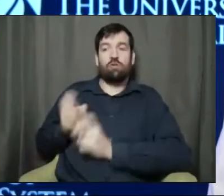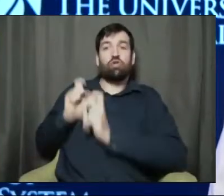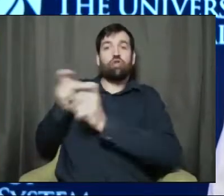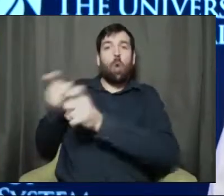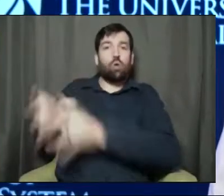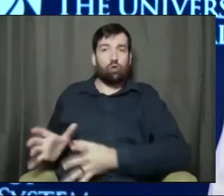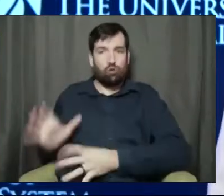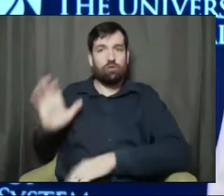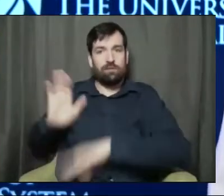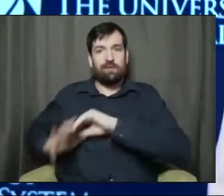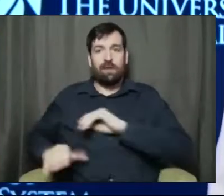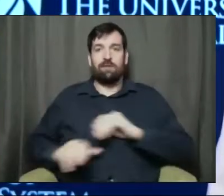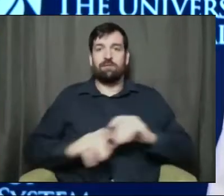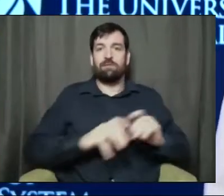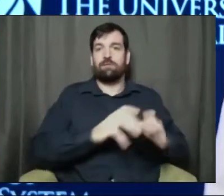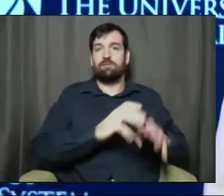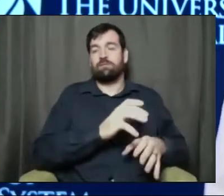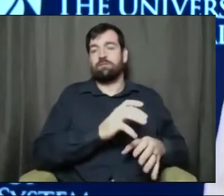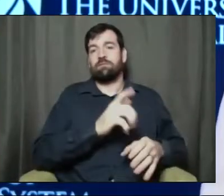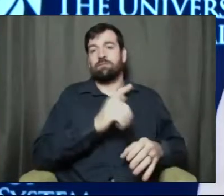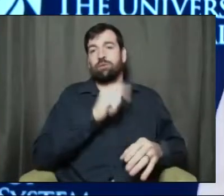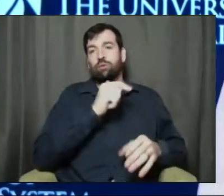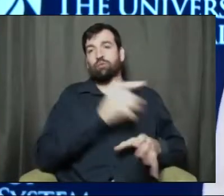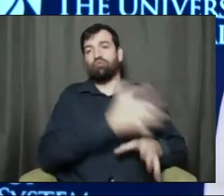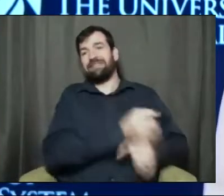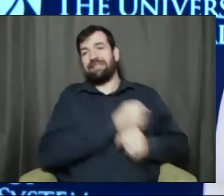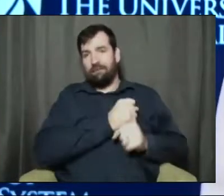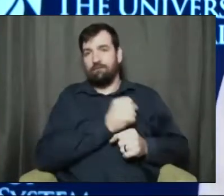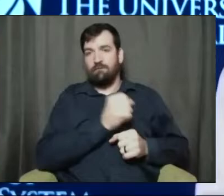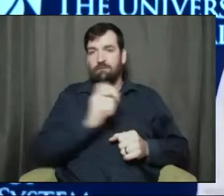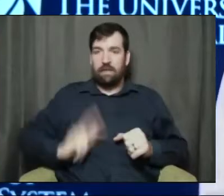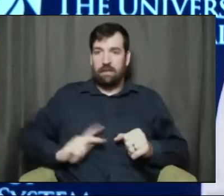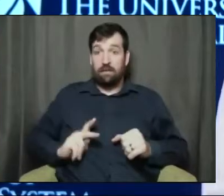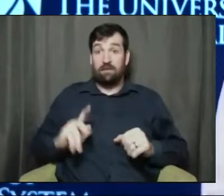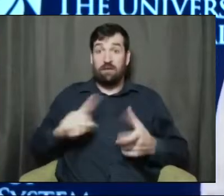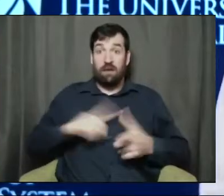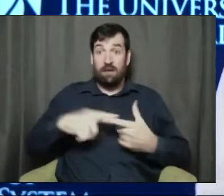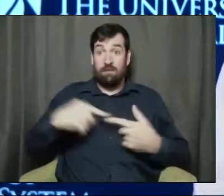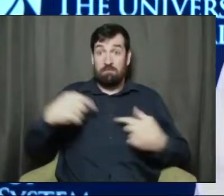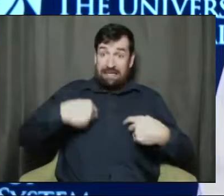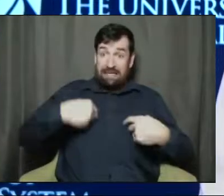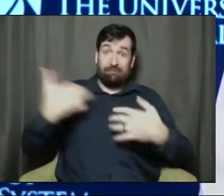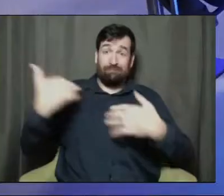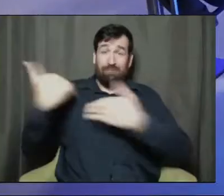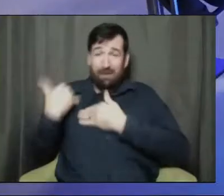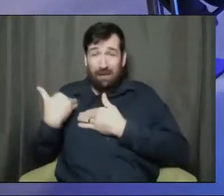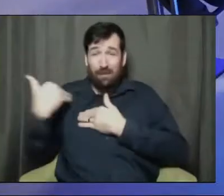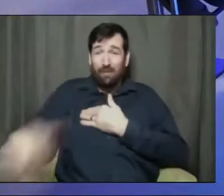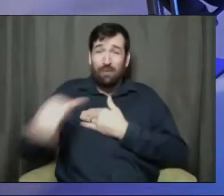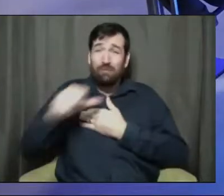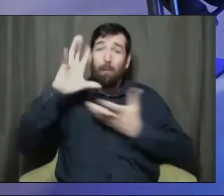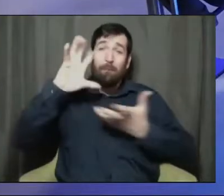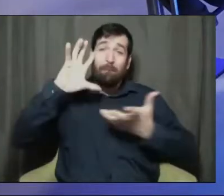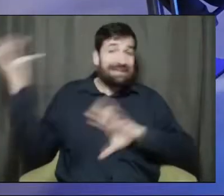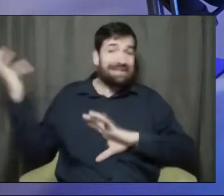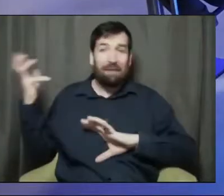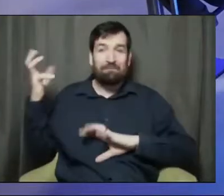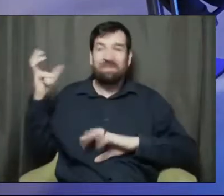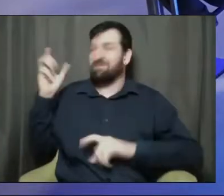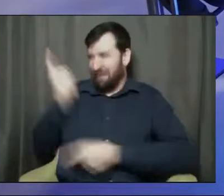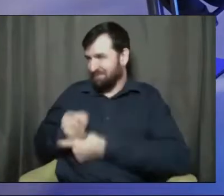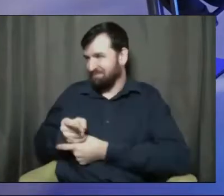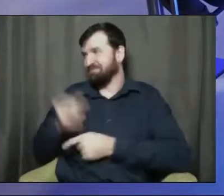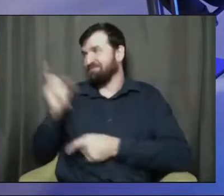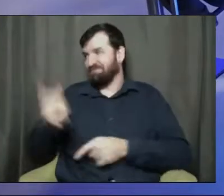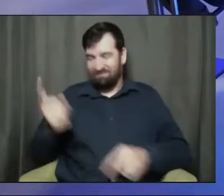and then the ultimate responsibility relies on me to just don't mess it up, Kumer. Don't screw it up. Don't do it. It's